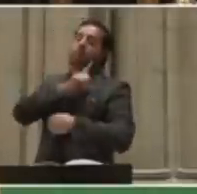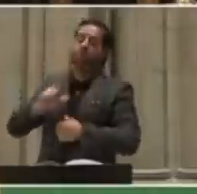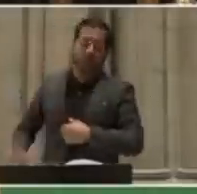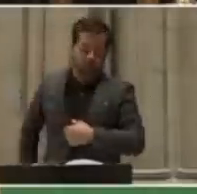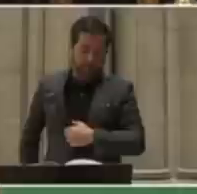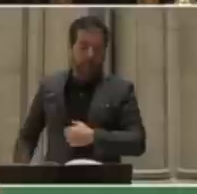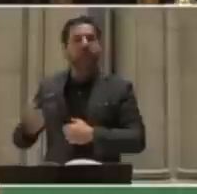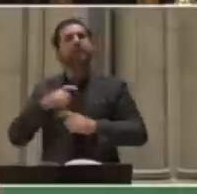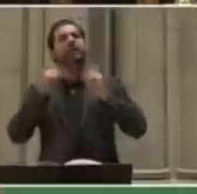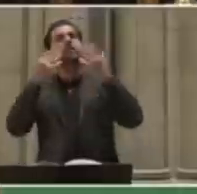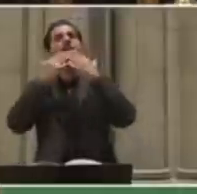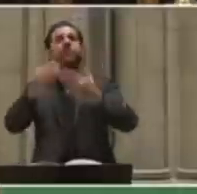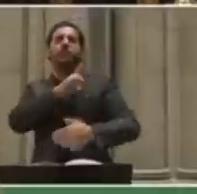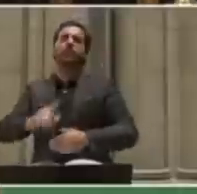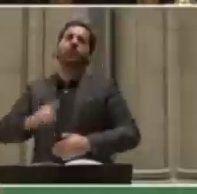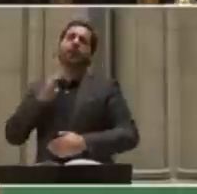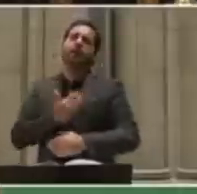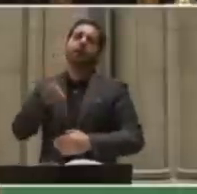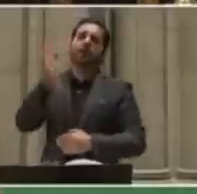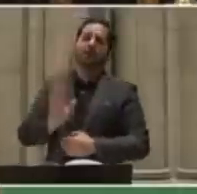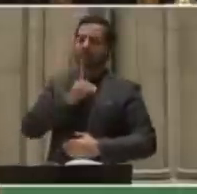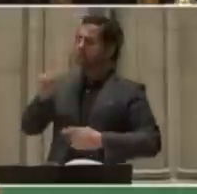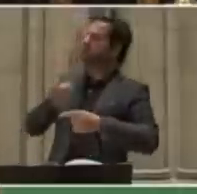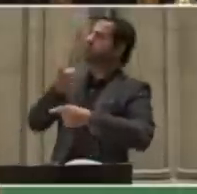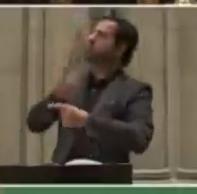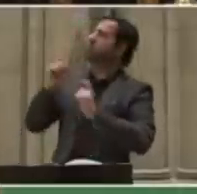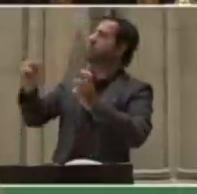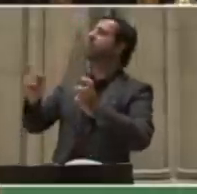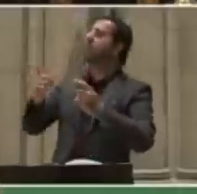Let us give thanks to the Lord our God.